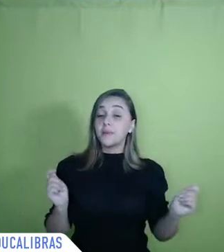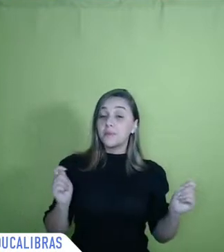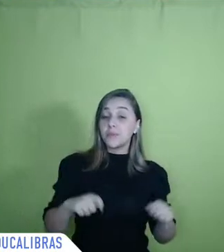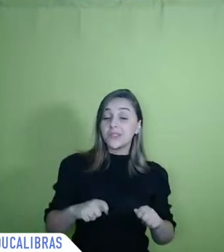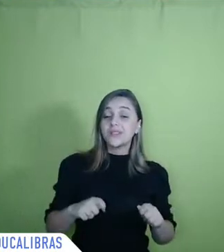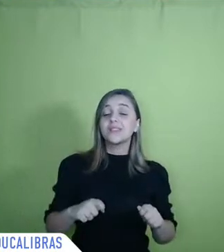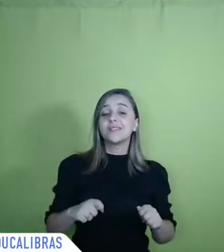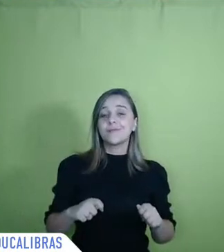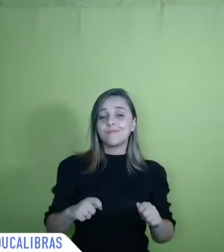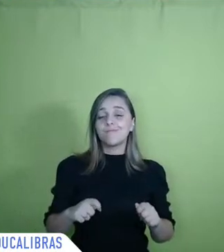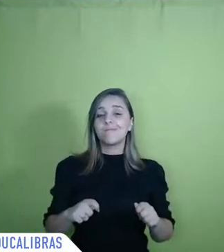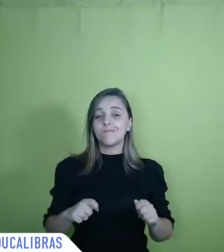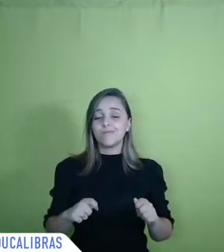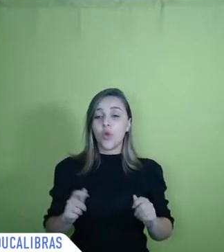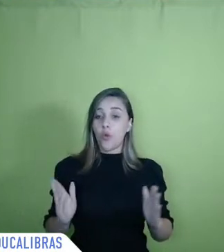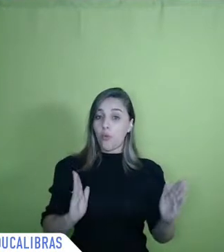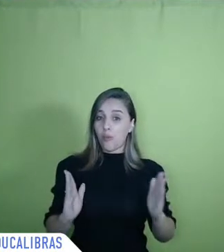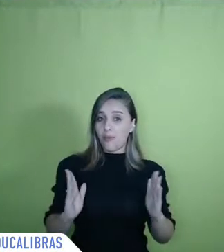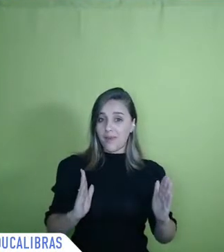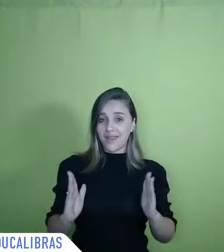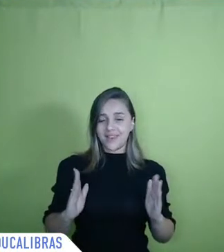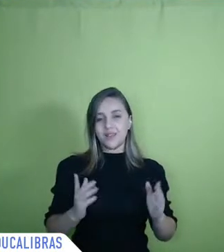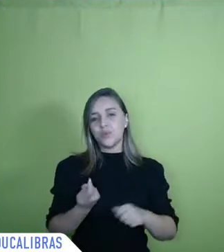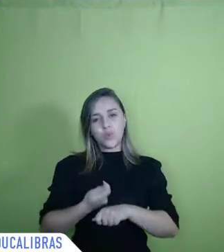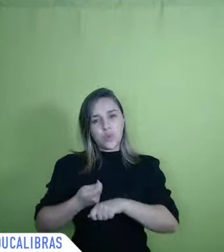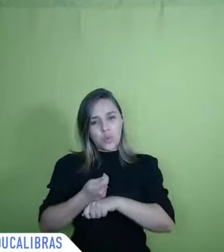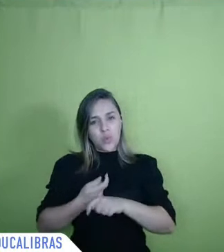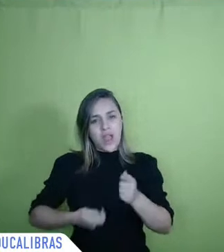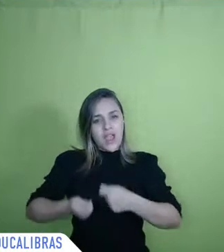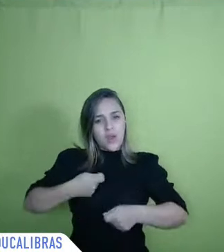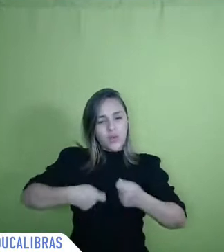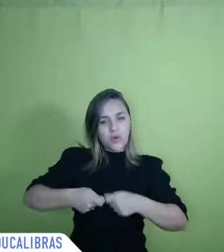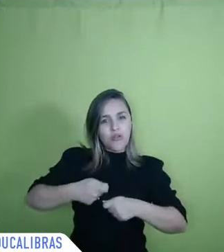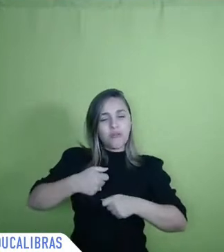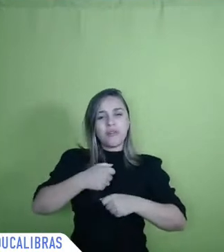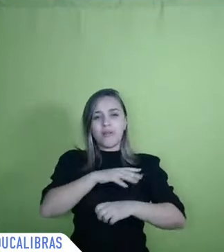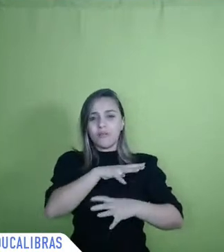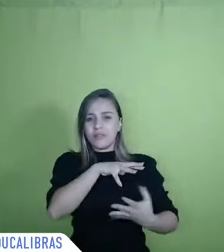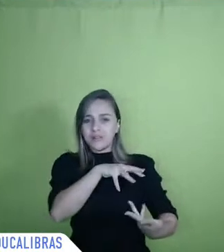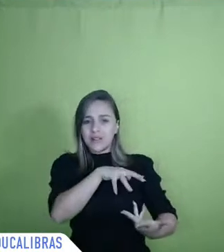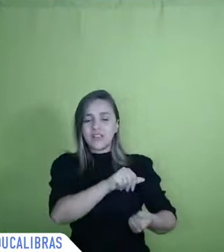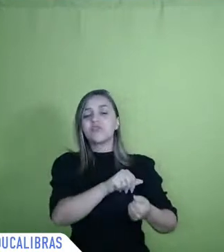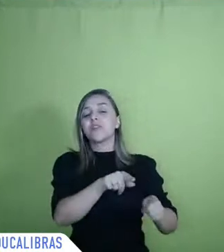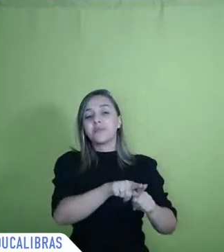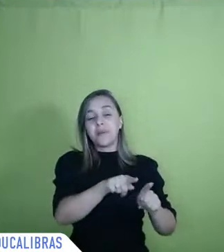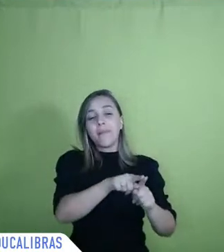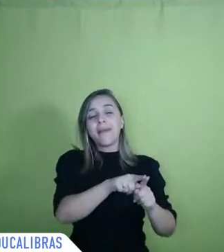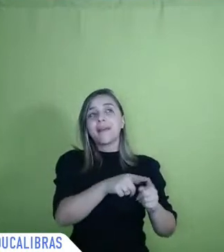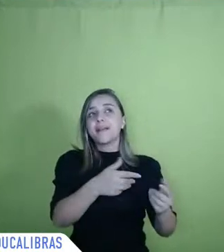improve. Good to hear this whole story, because there is this possibility. And giving this important